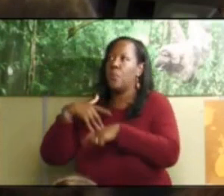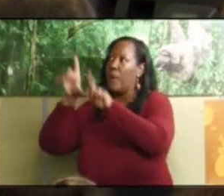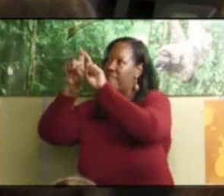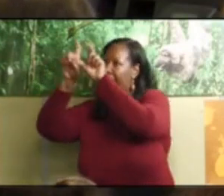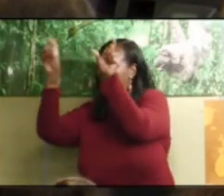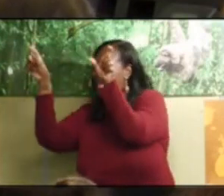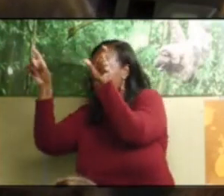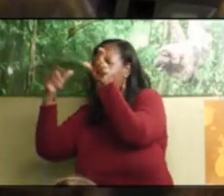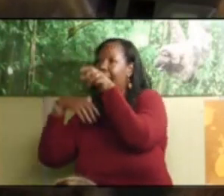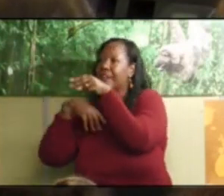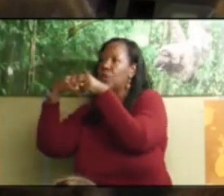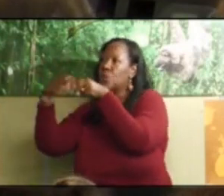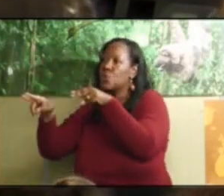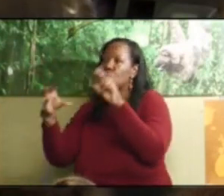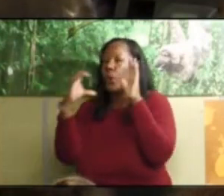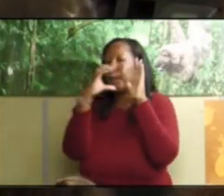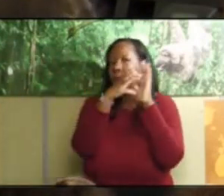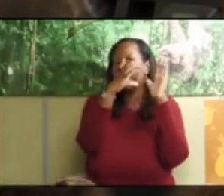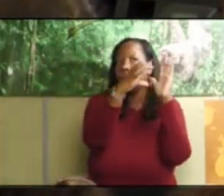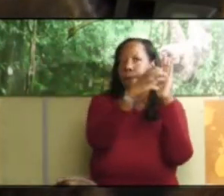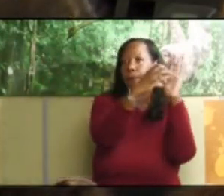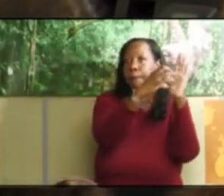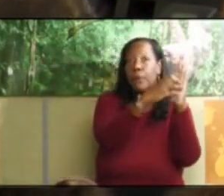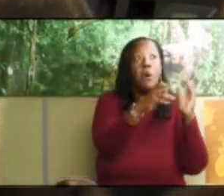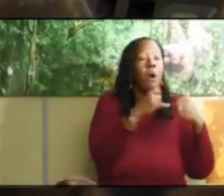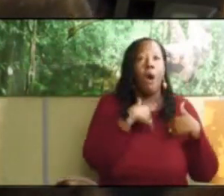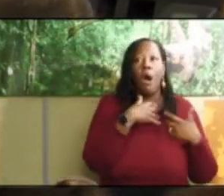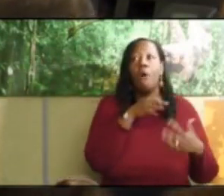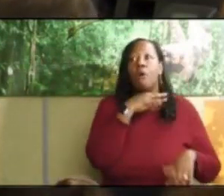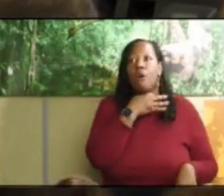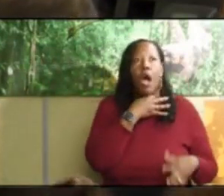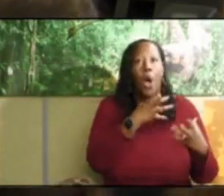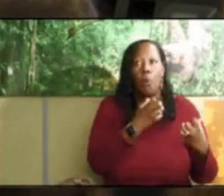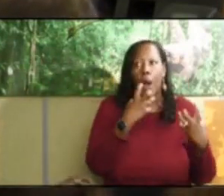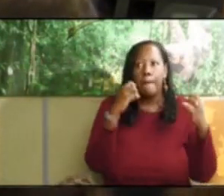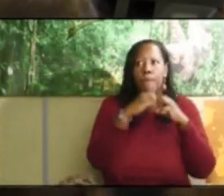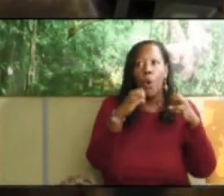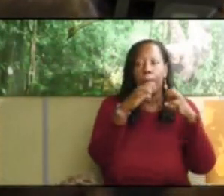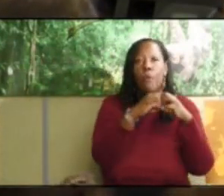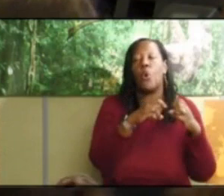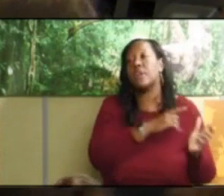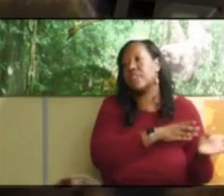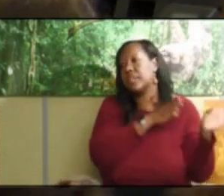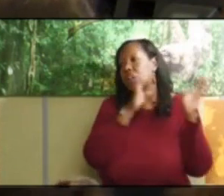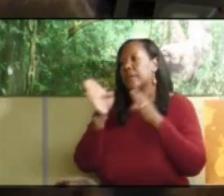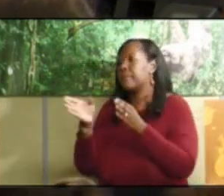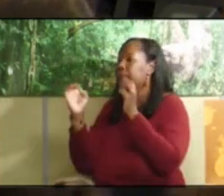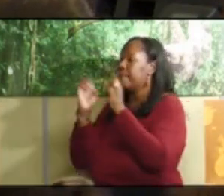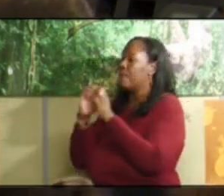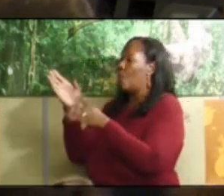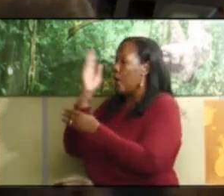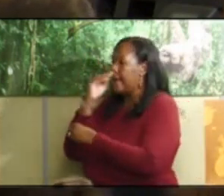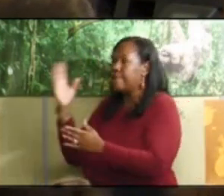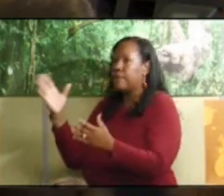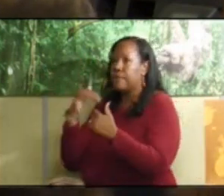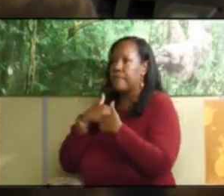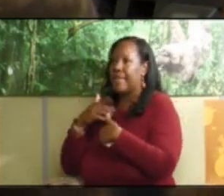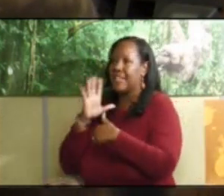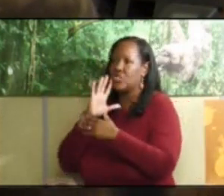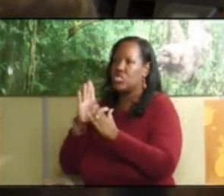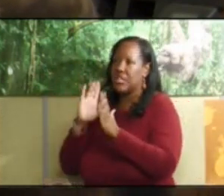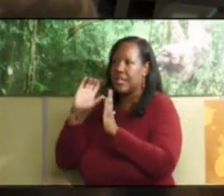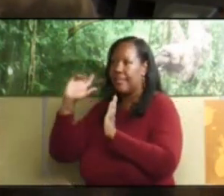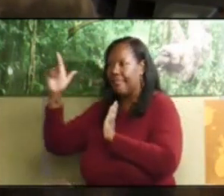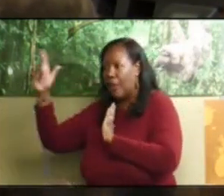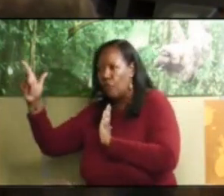and short text blocks, and then if they want to learn more, there could be more information lower in the